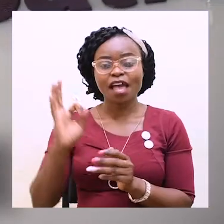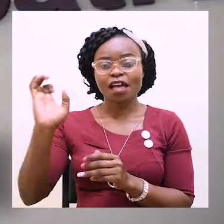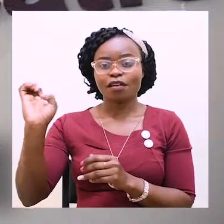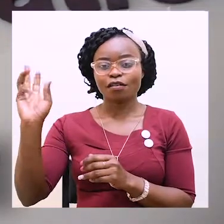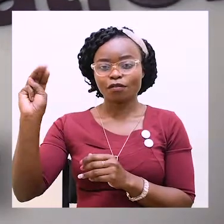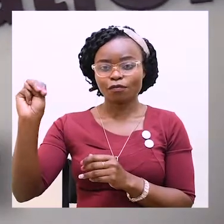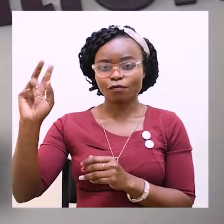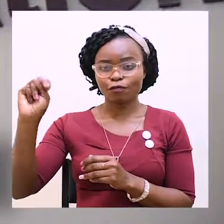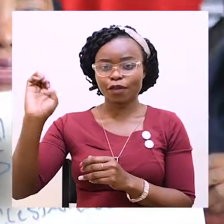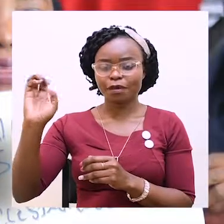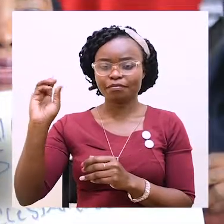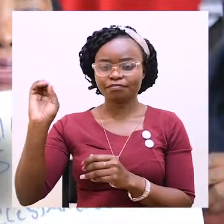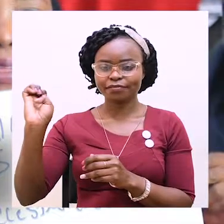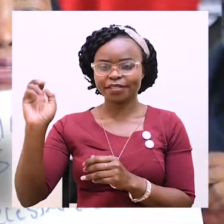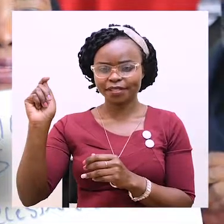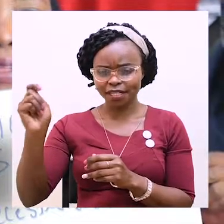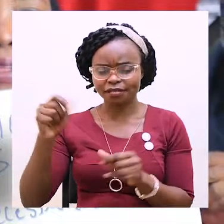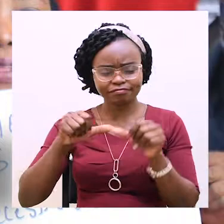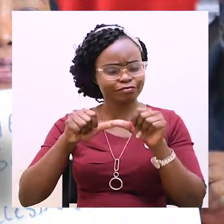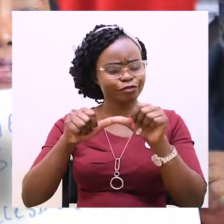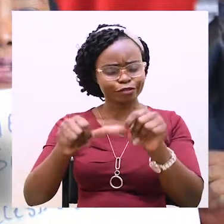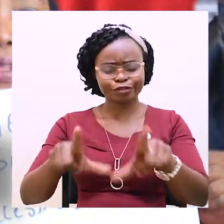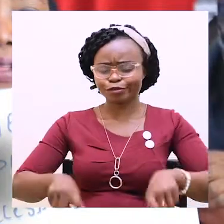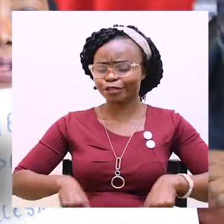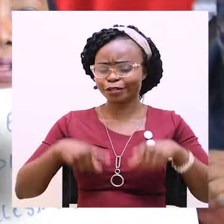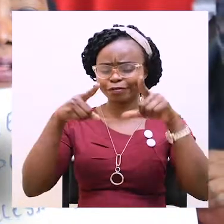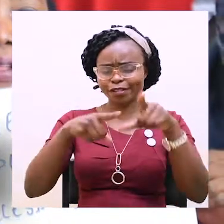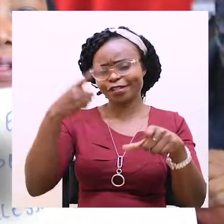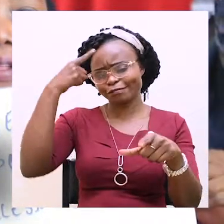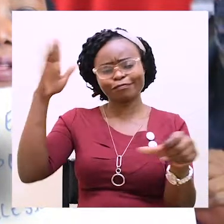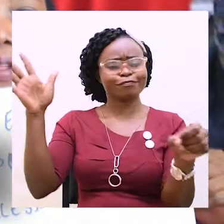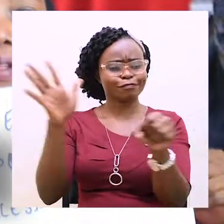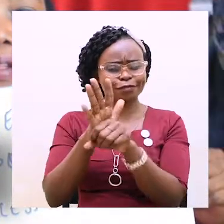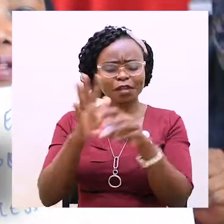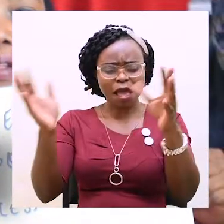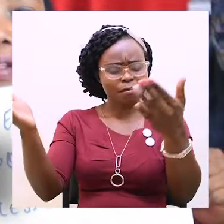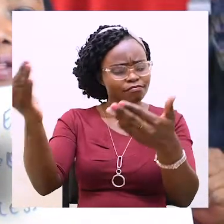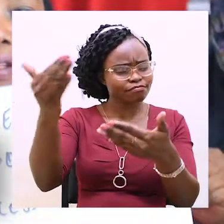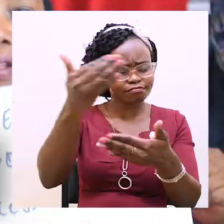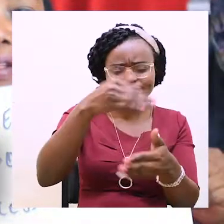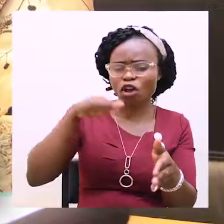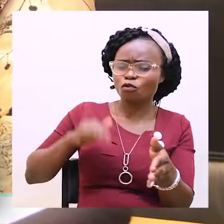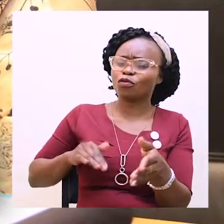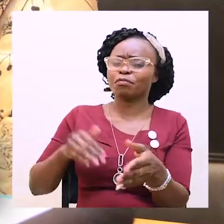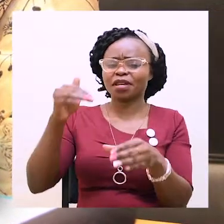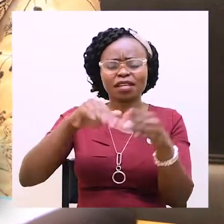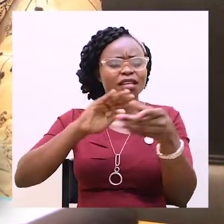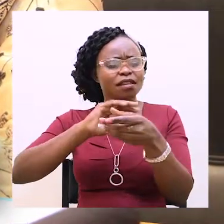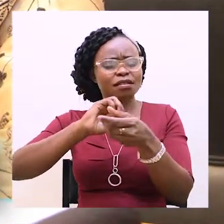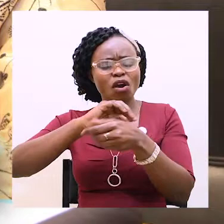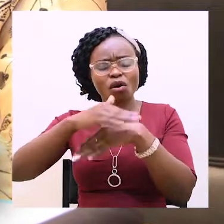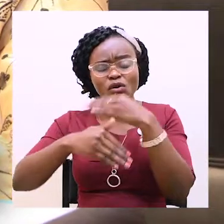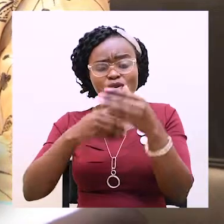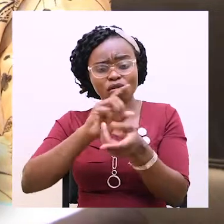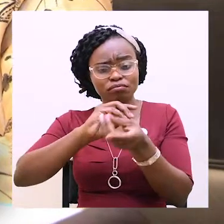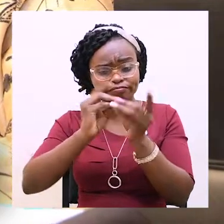FEMNET has continued to live out this phrase to its fullest by bringing along women in all their diversities